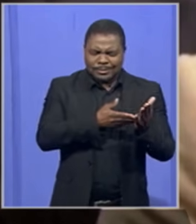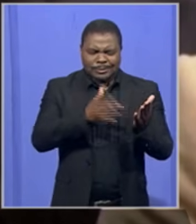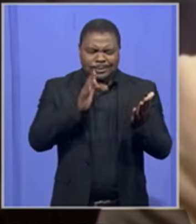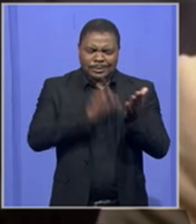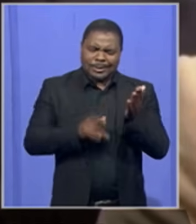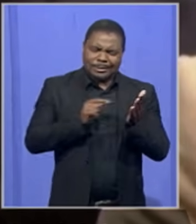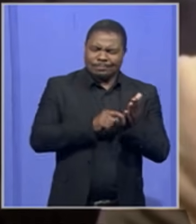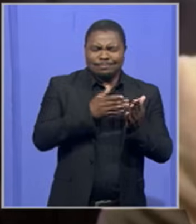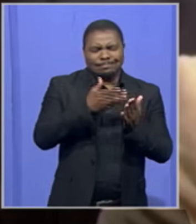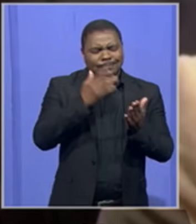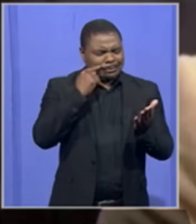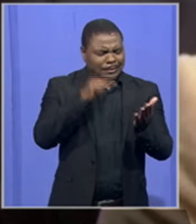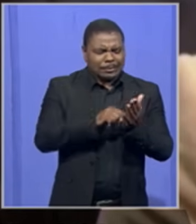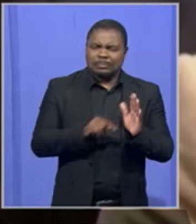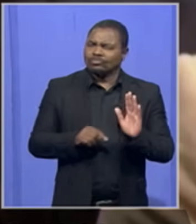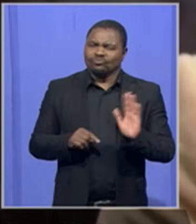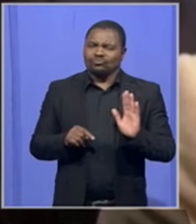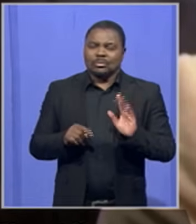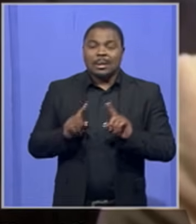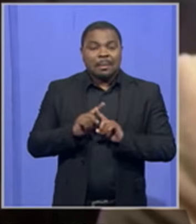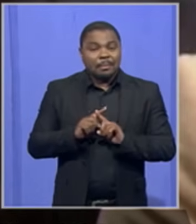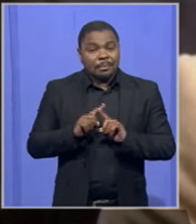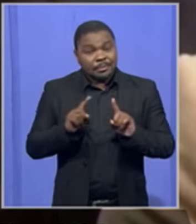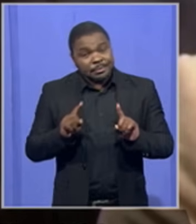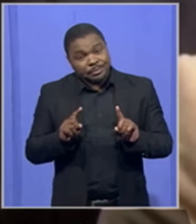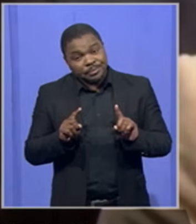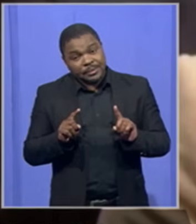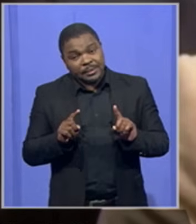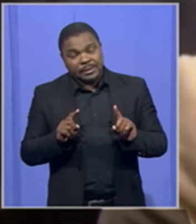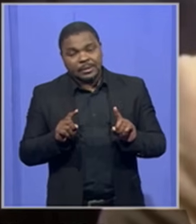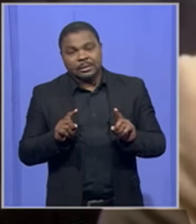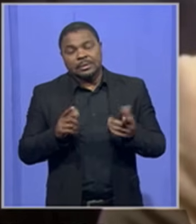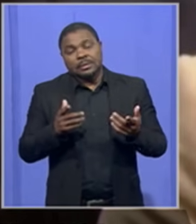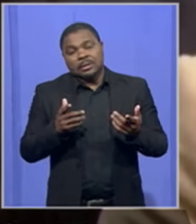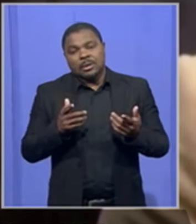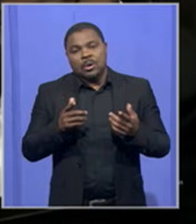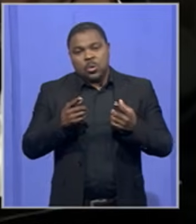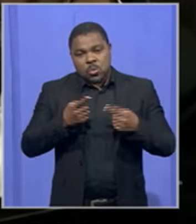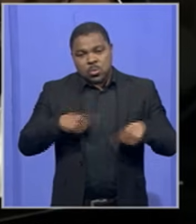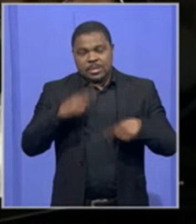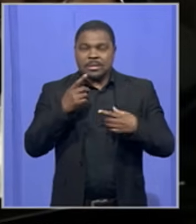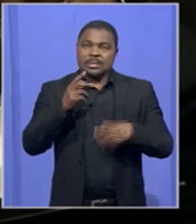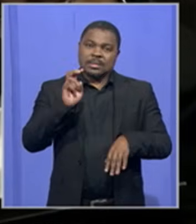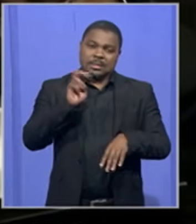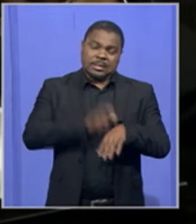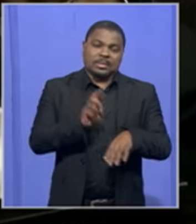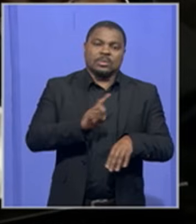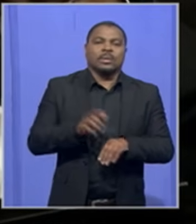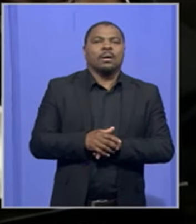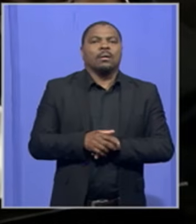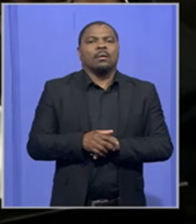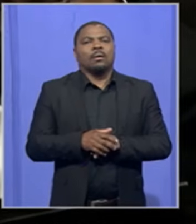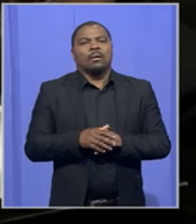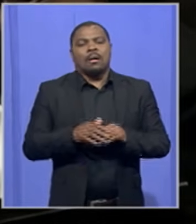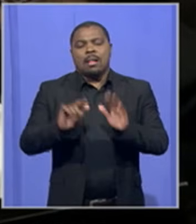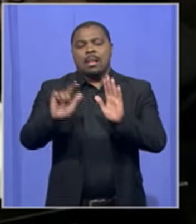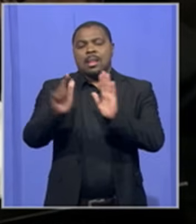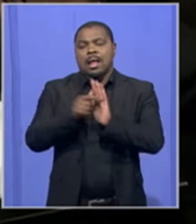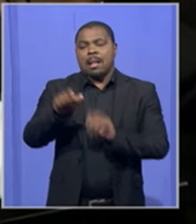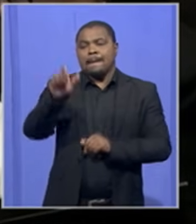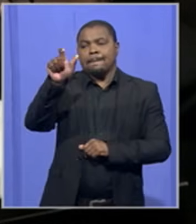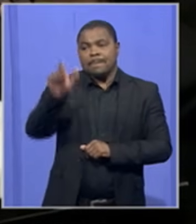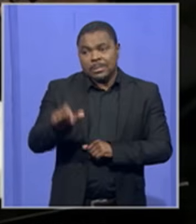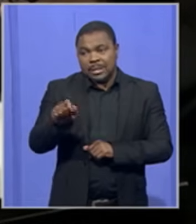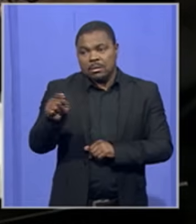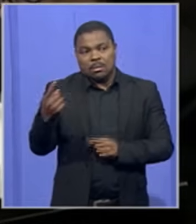sense. And of course, one would need a legal person to go